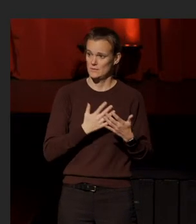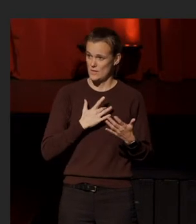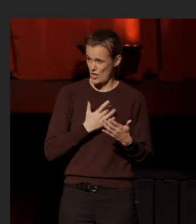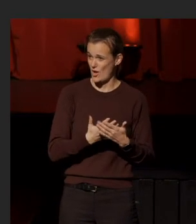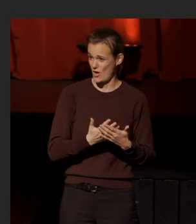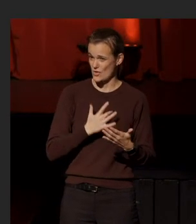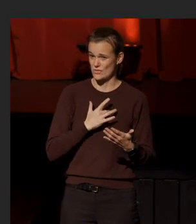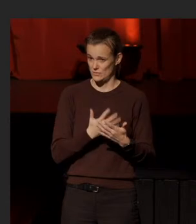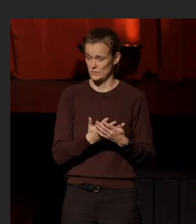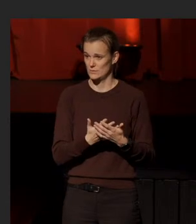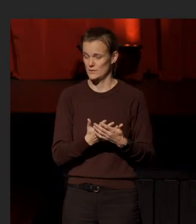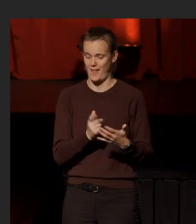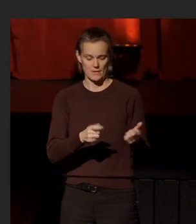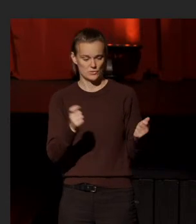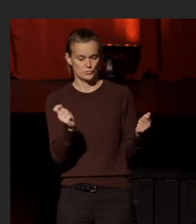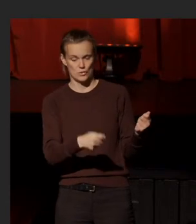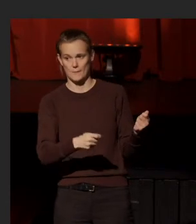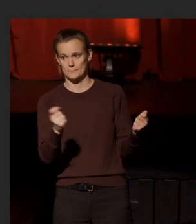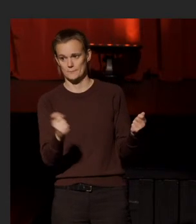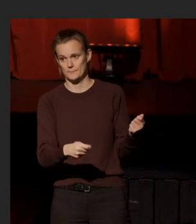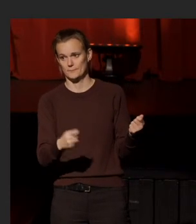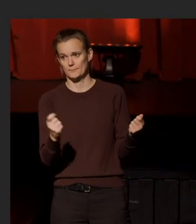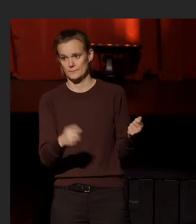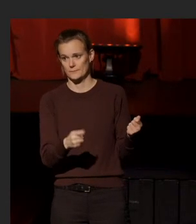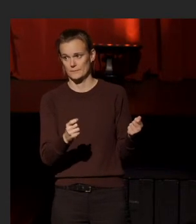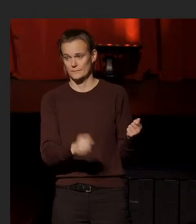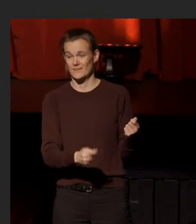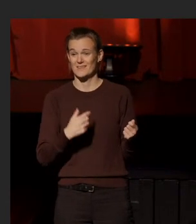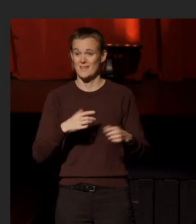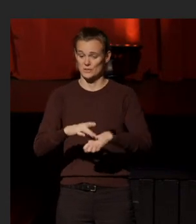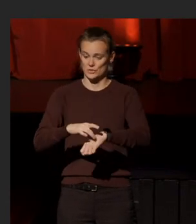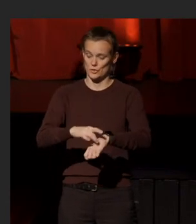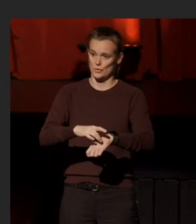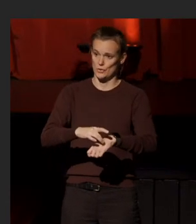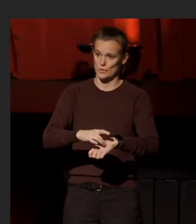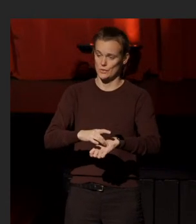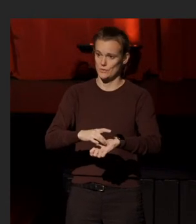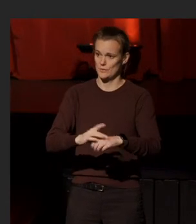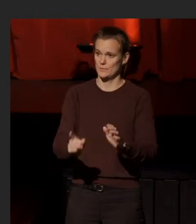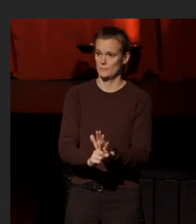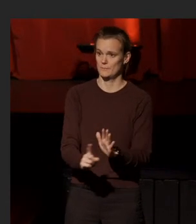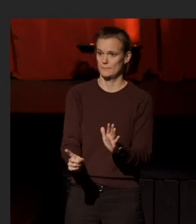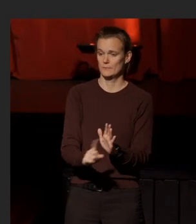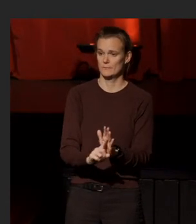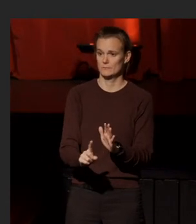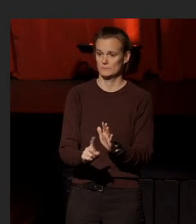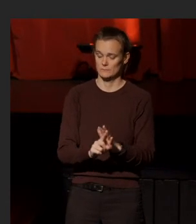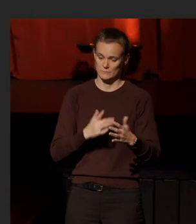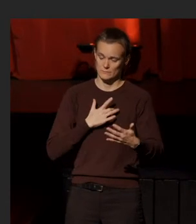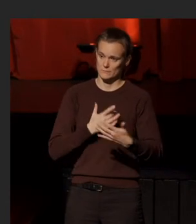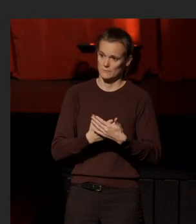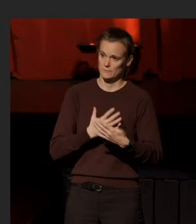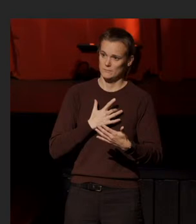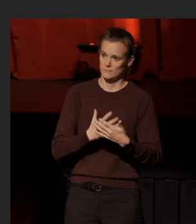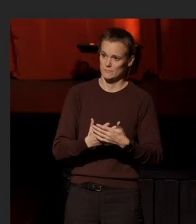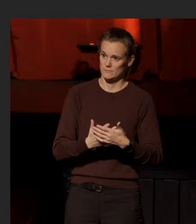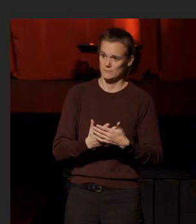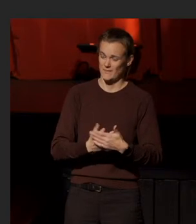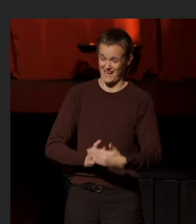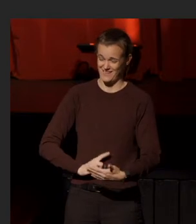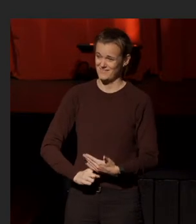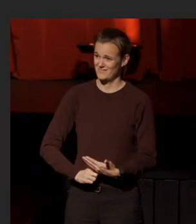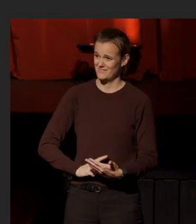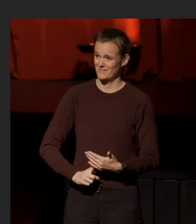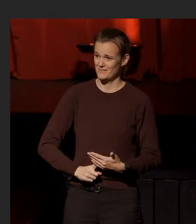is the drum is the heartbeat of Mother Earth and the heartbeat of our mother. And so when we